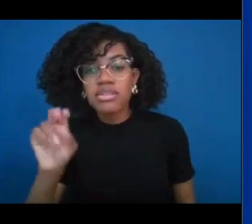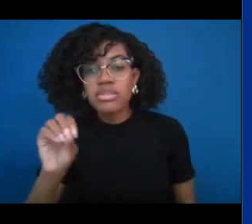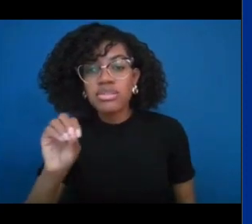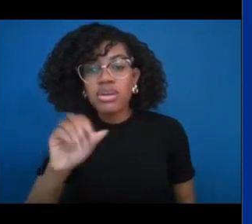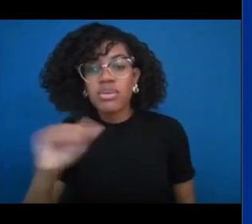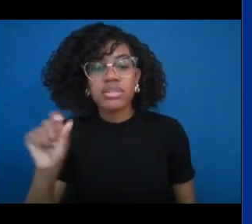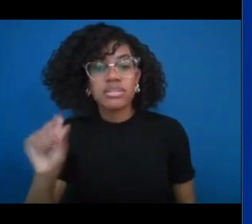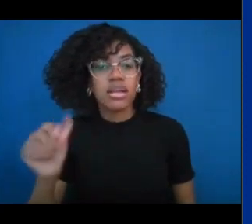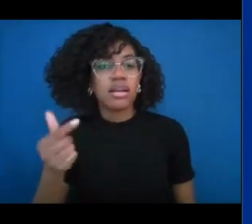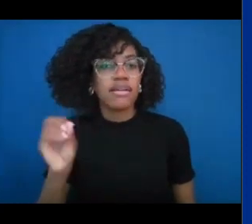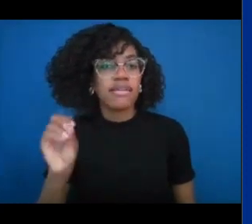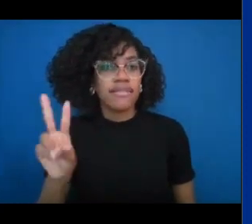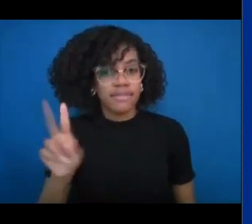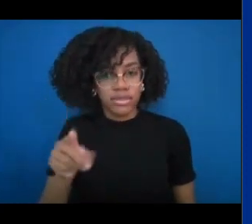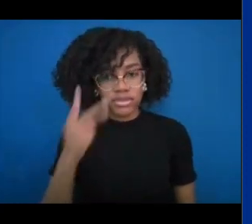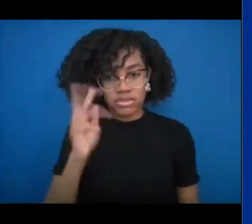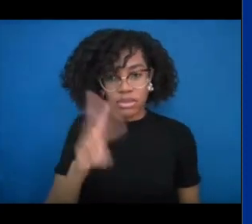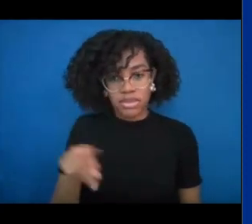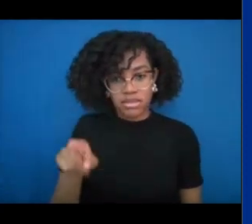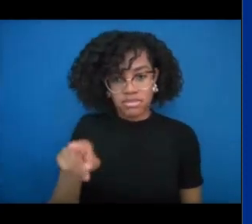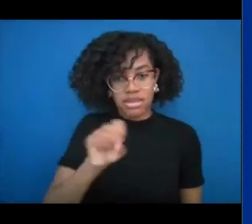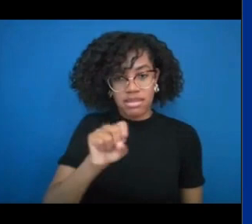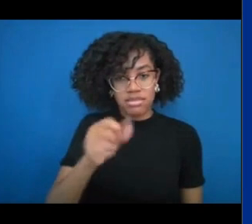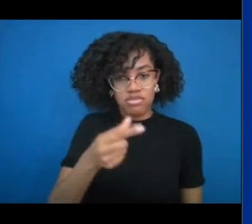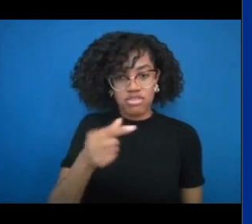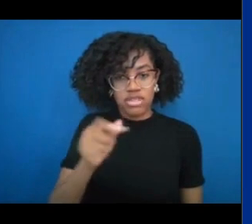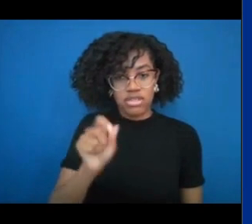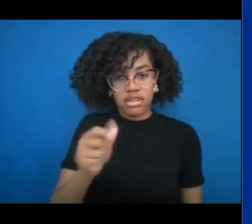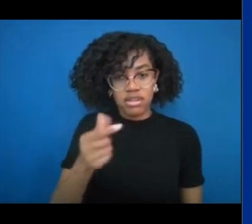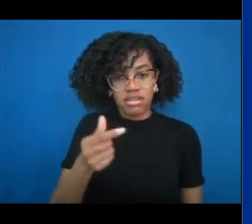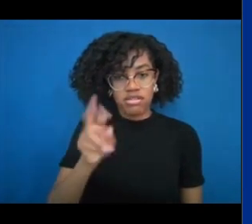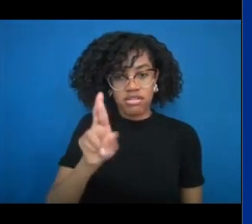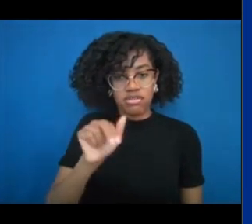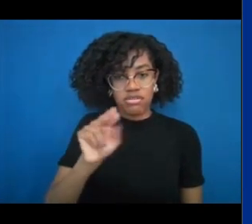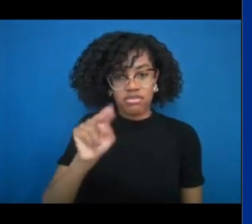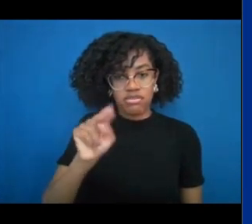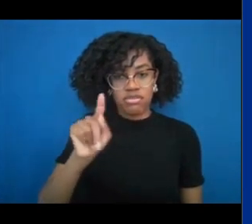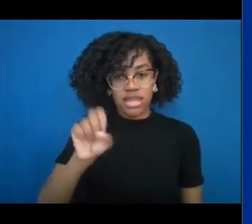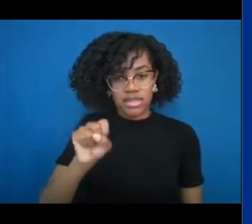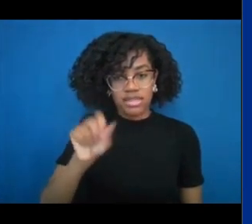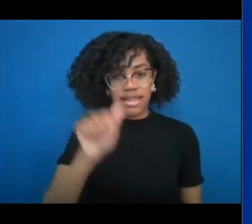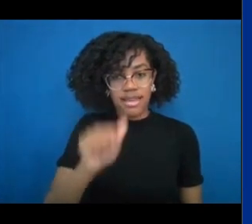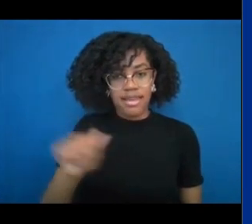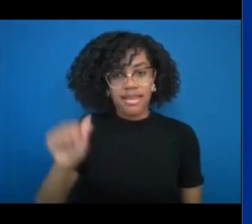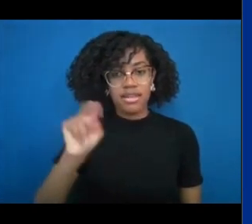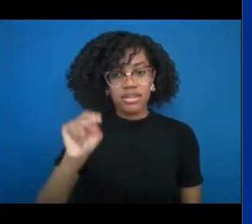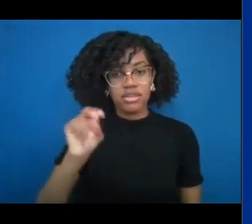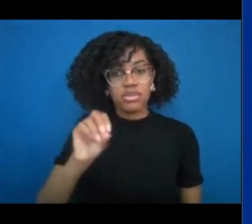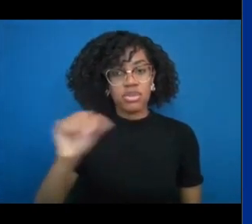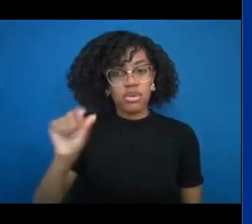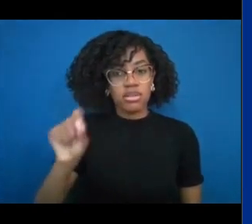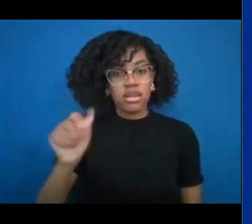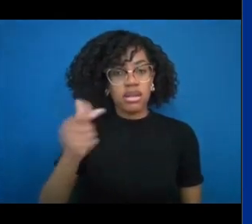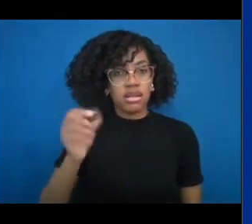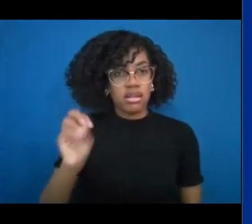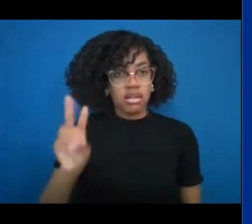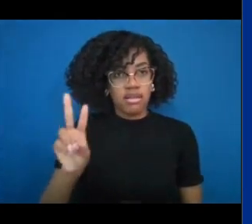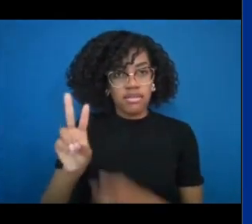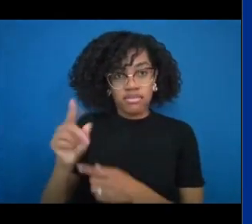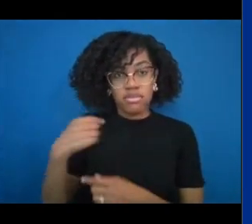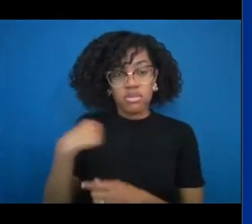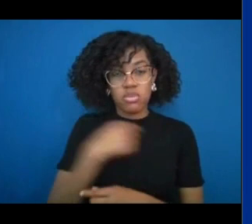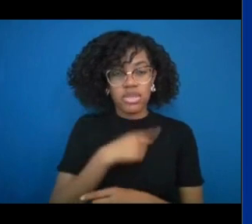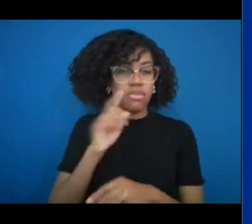And you will be notified that your submission was received. We're not going to conduct